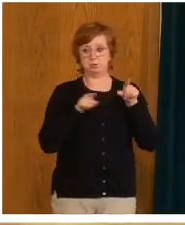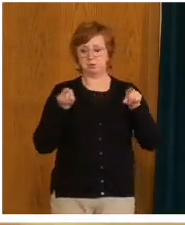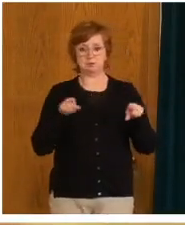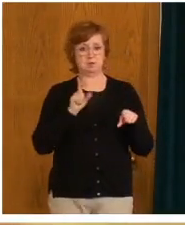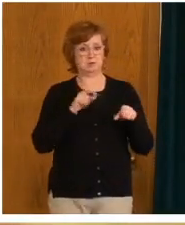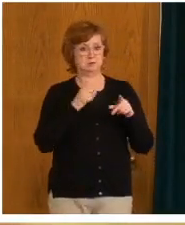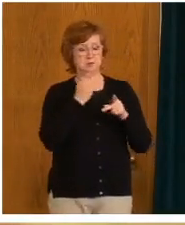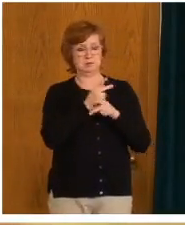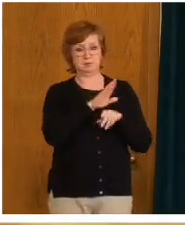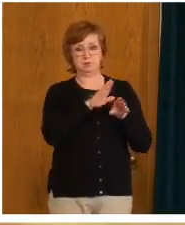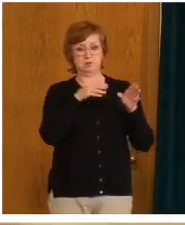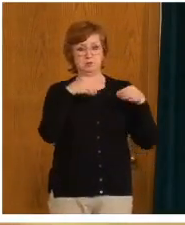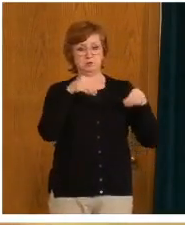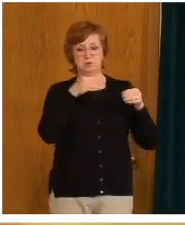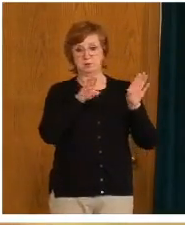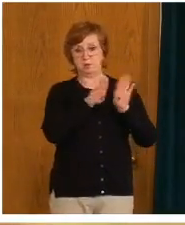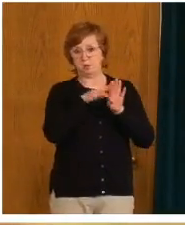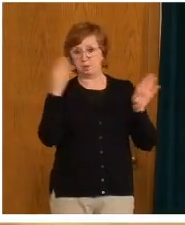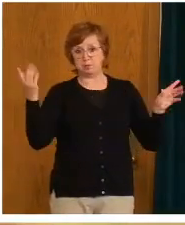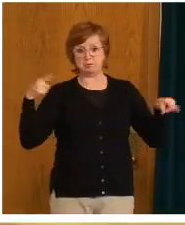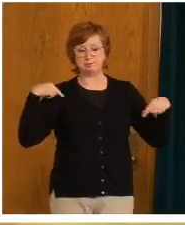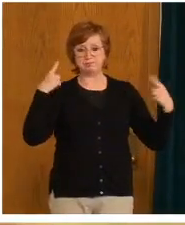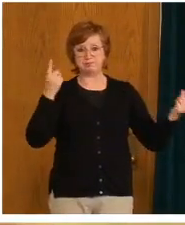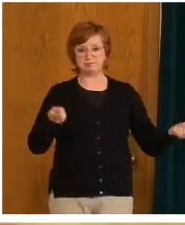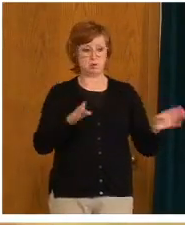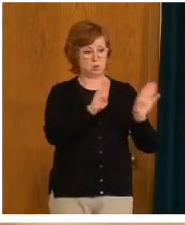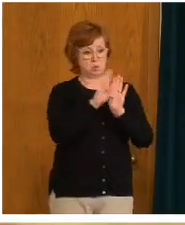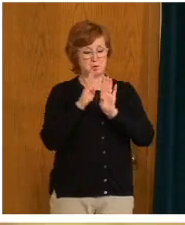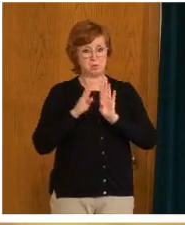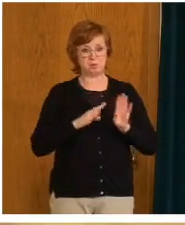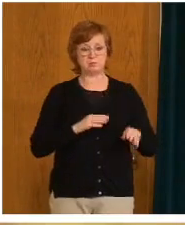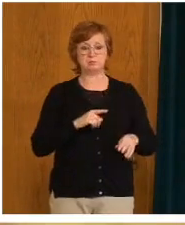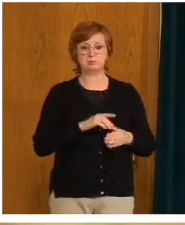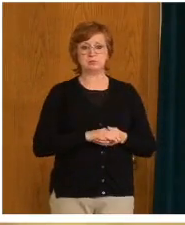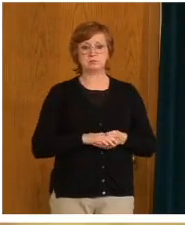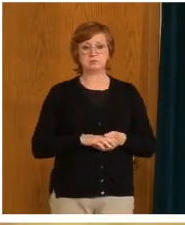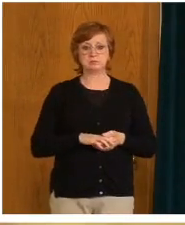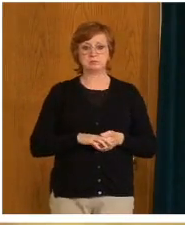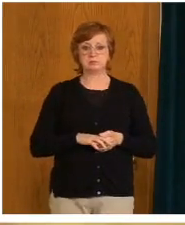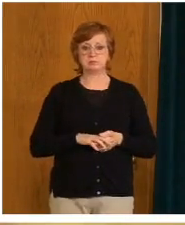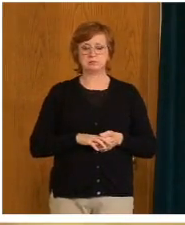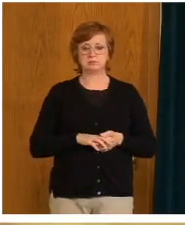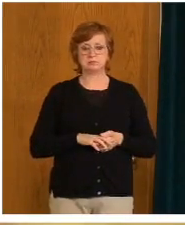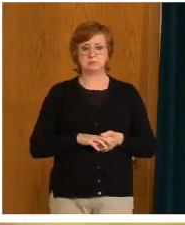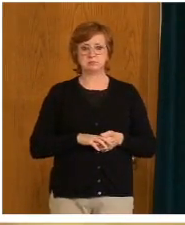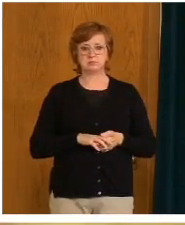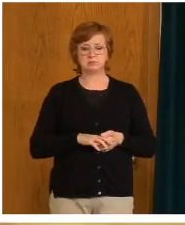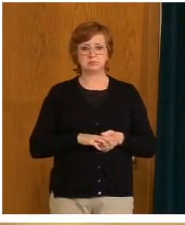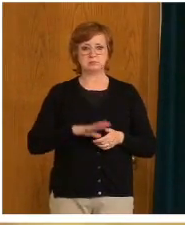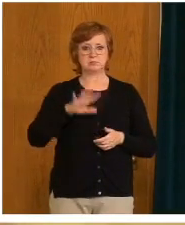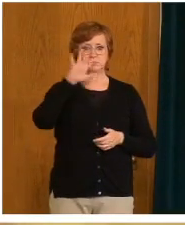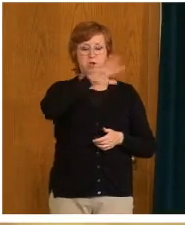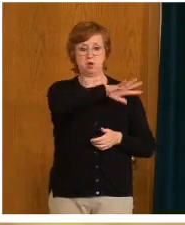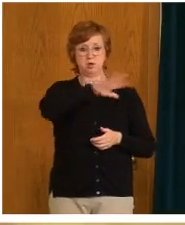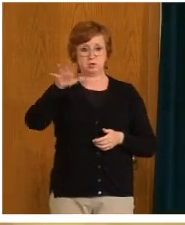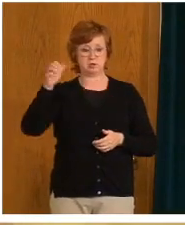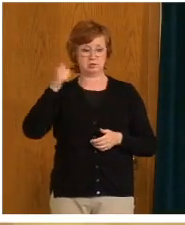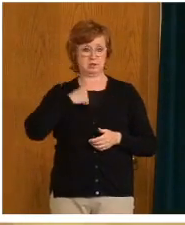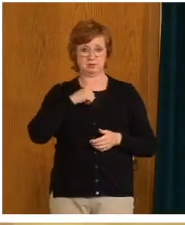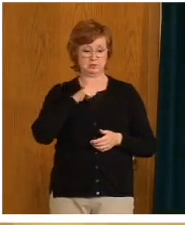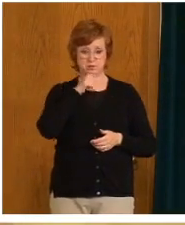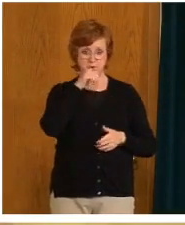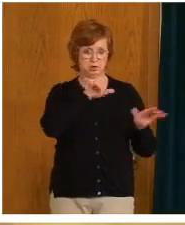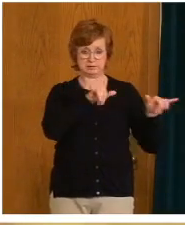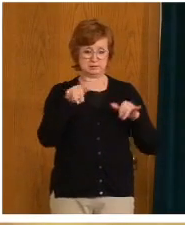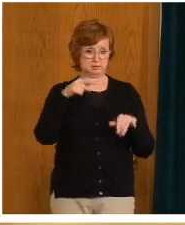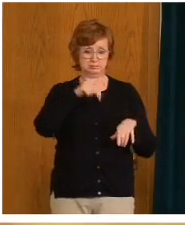store has been able to be open for the most part throughout this pandemic. That isn't true across the nation. And we do